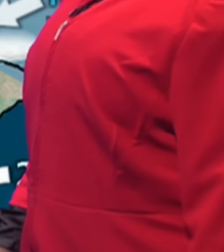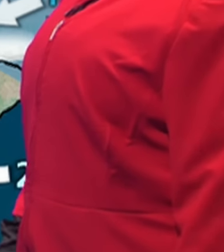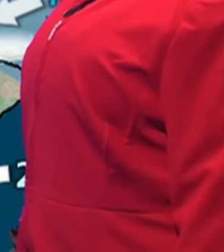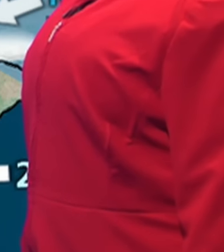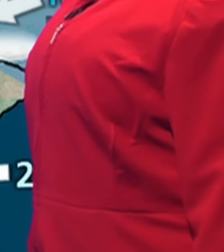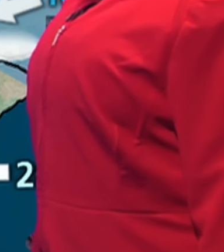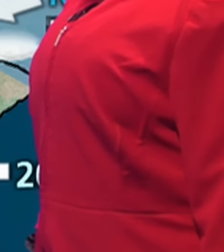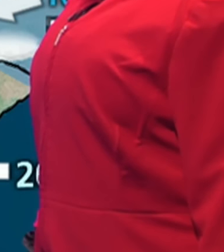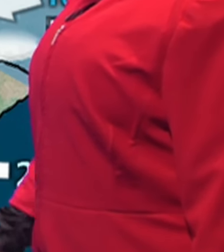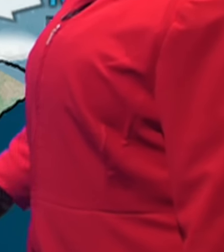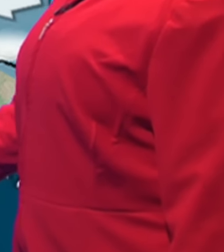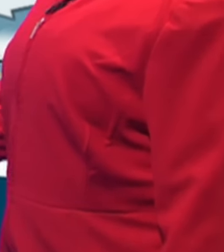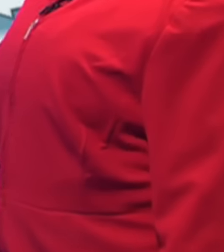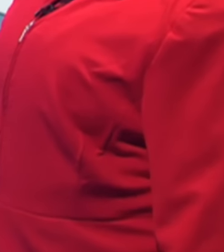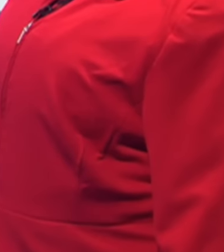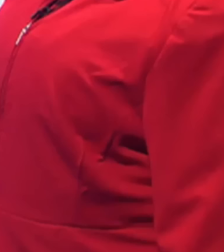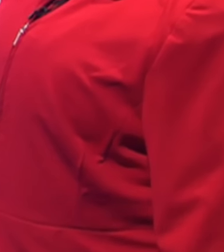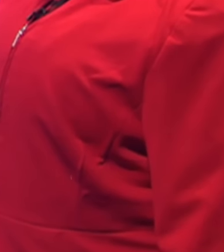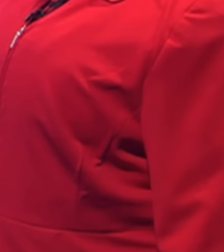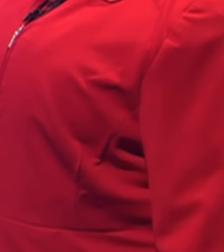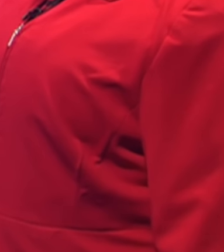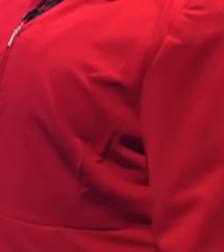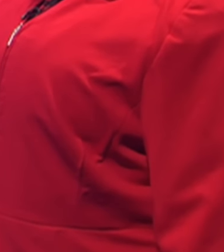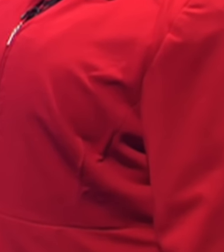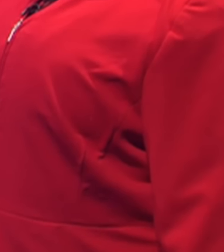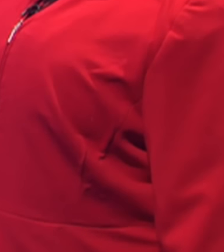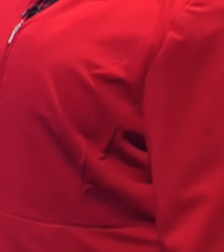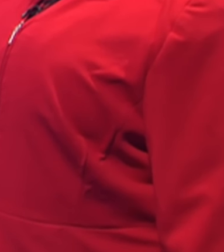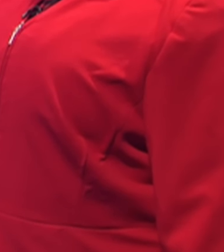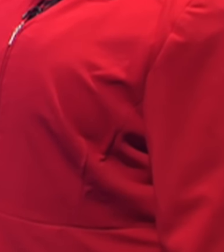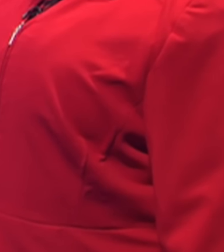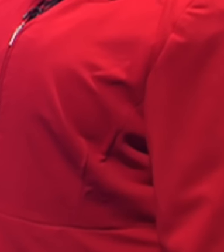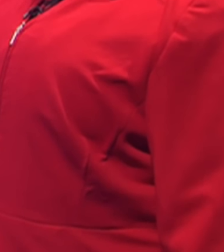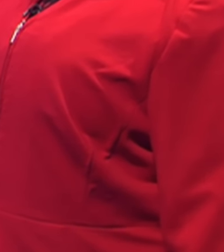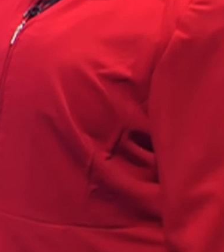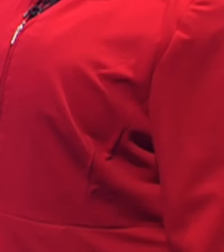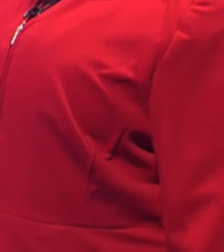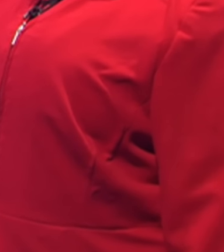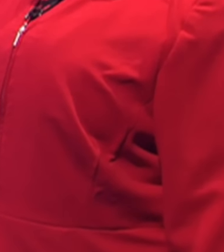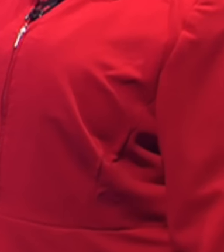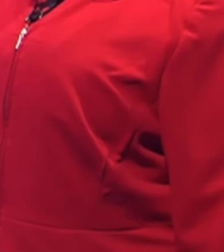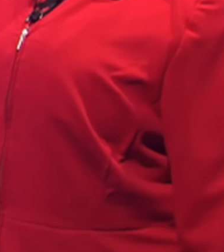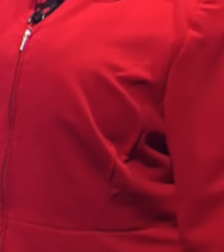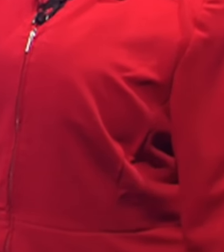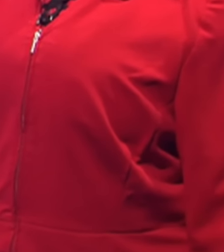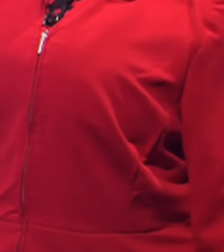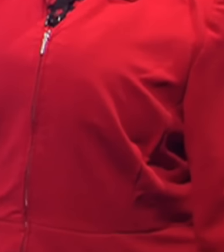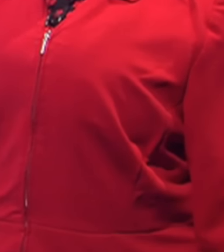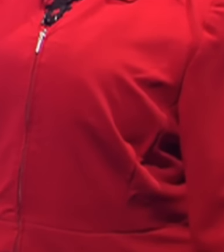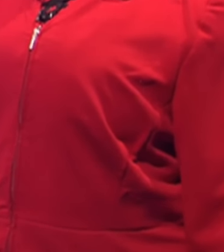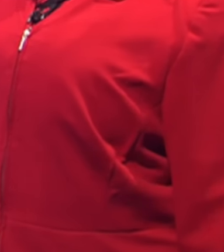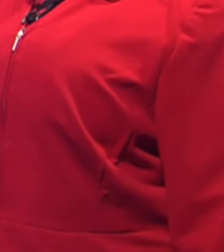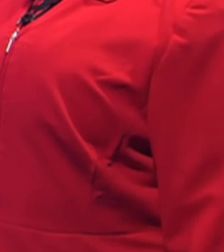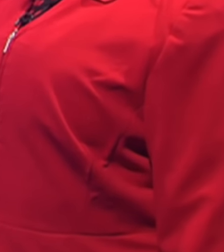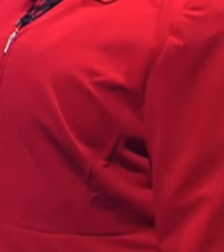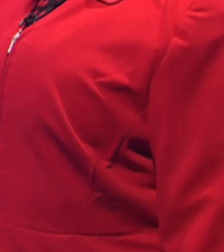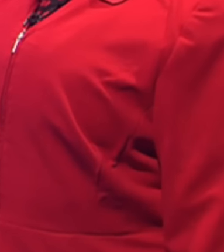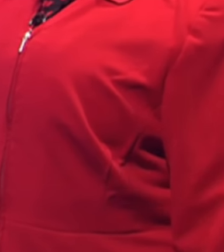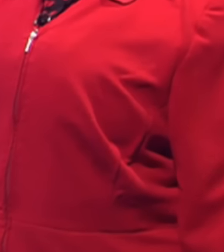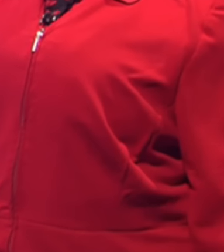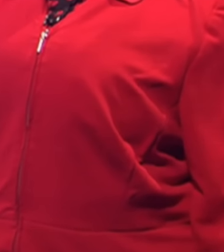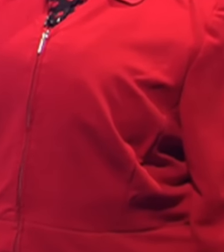la re santšane re tla itebelela tšona jwalo ge re lebelela gona go la Eastern Cape re lebelela gona North Cape Northern Cape le gona go tsenela go la Cape Town go tla ba gontše go